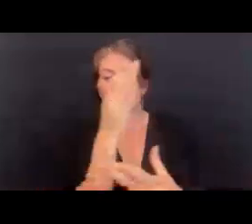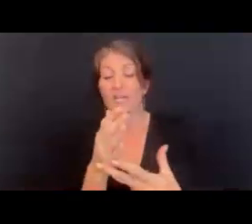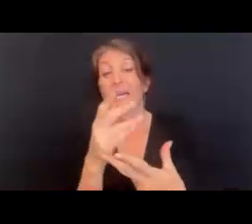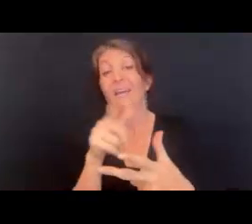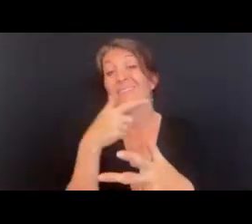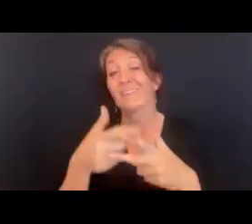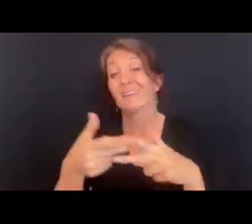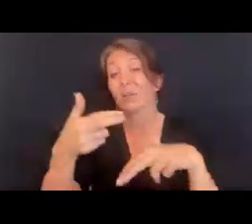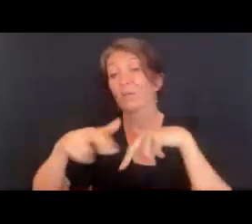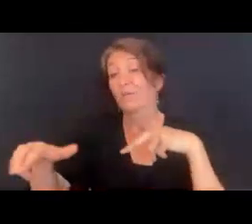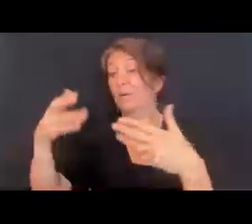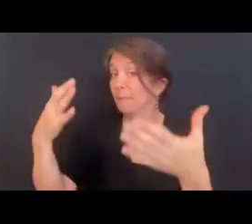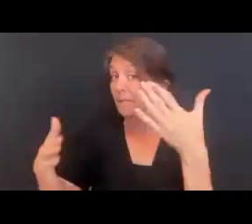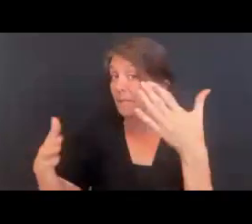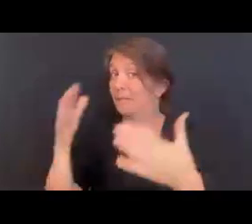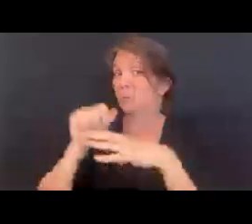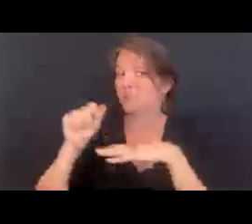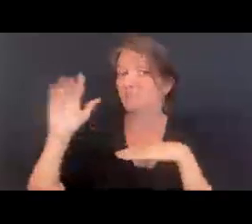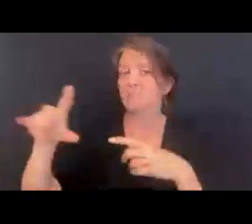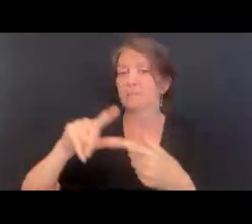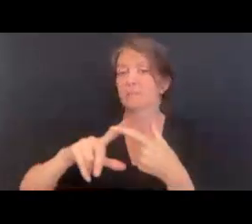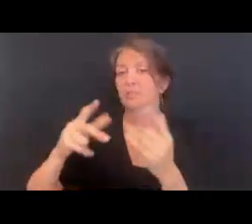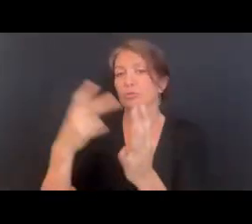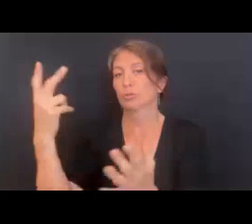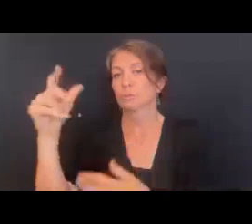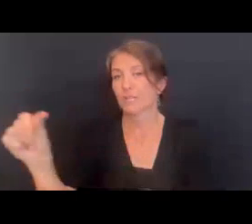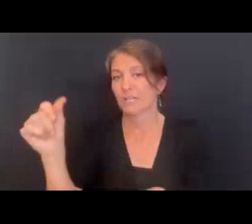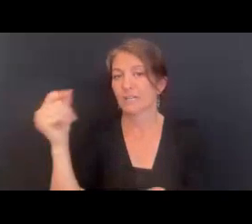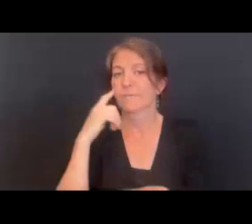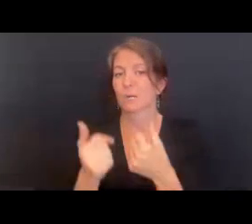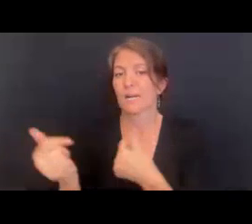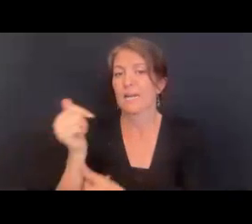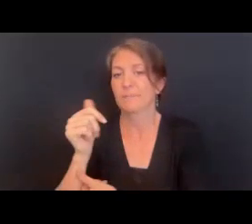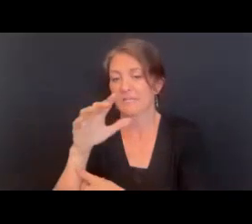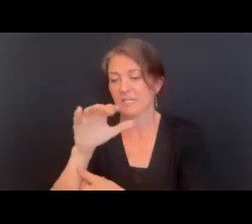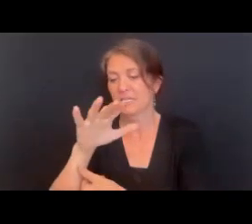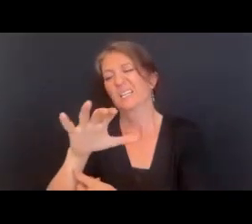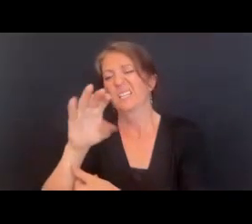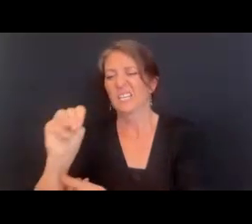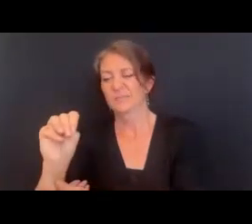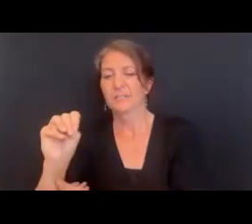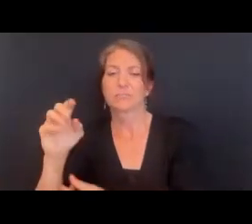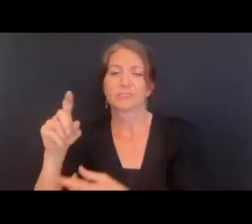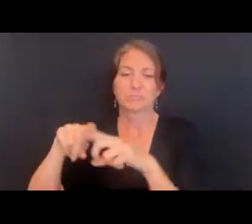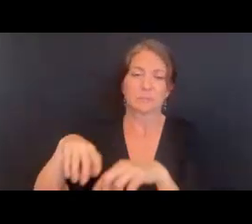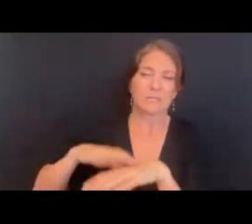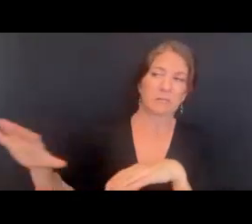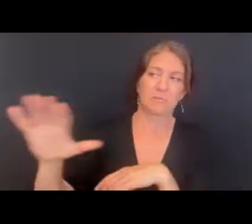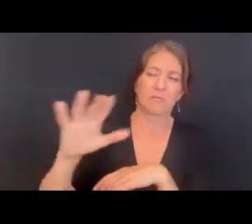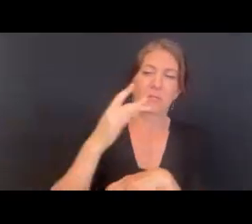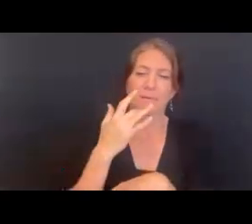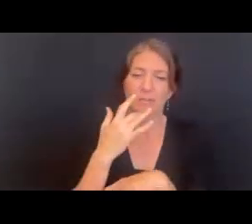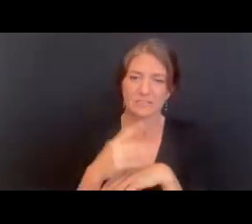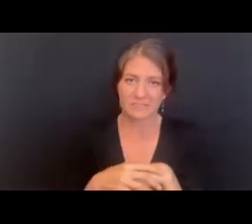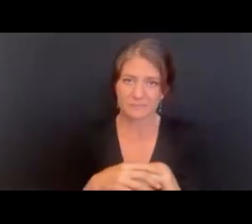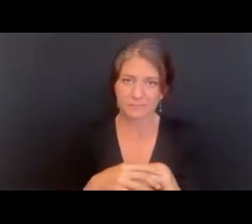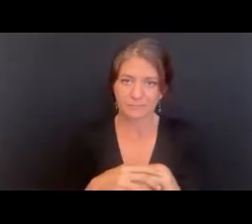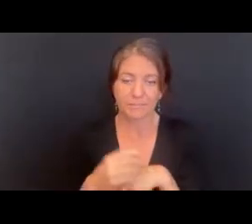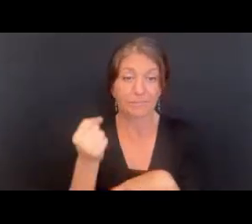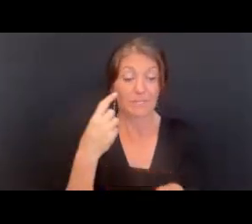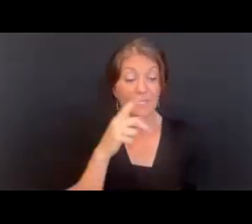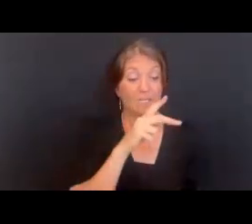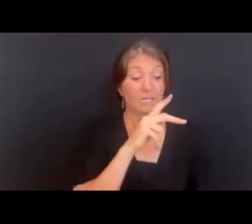sent to the AAA for administrative case management, depending upon the participant's preferences. Behind the scenes, KDADS